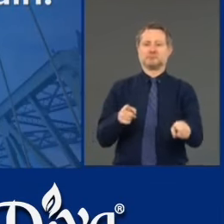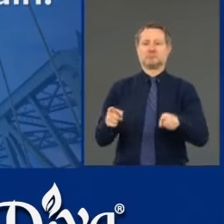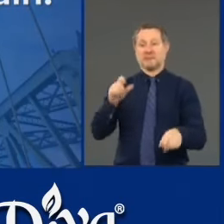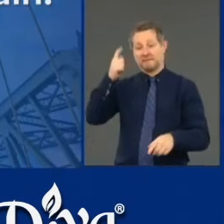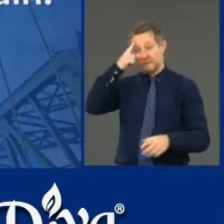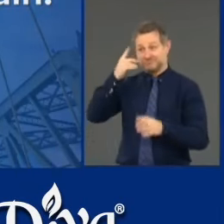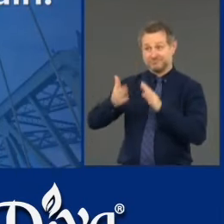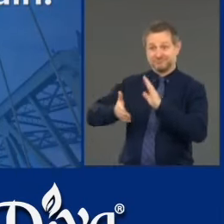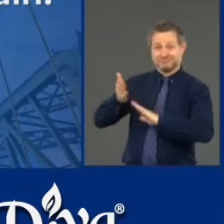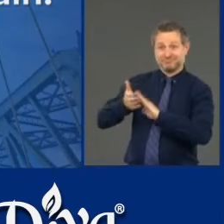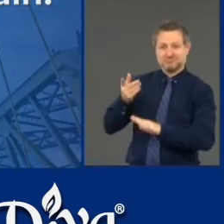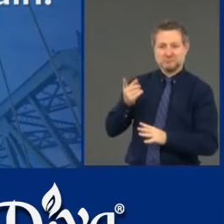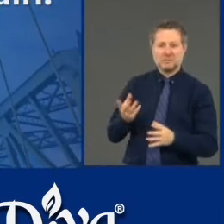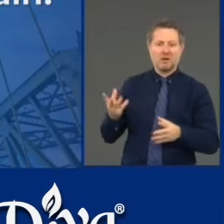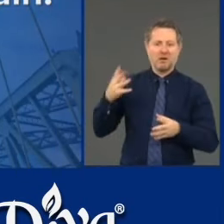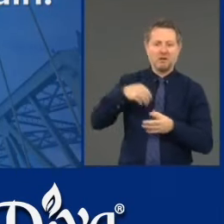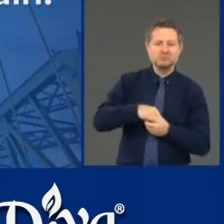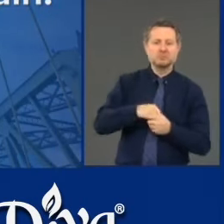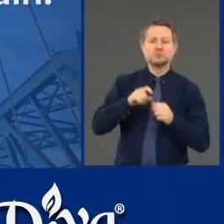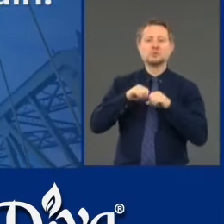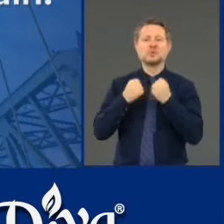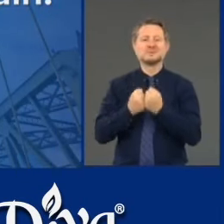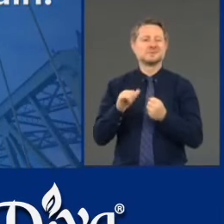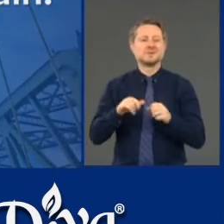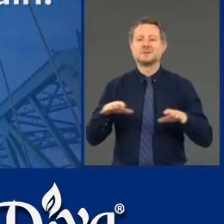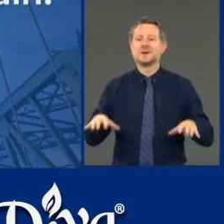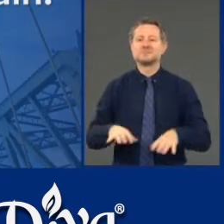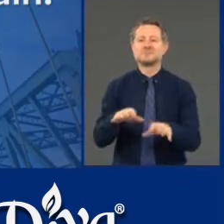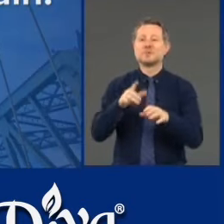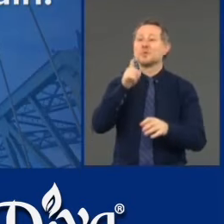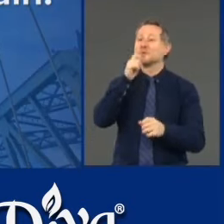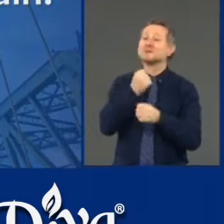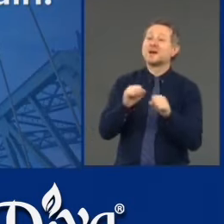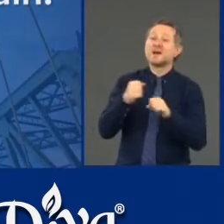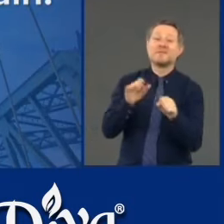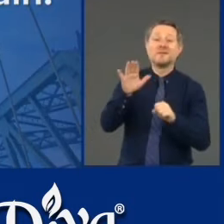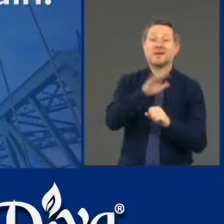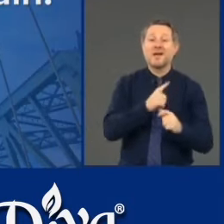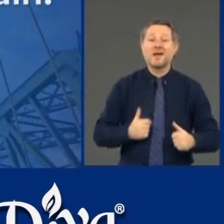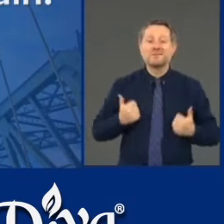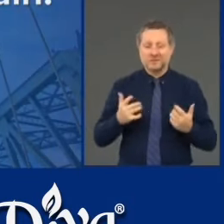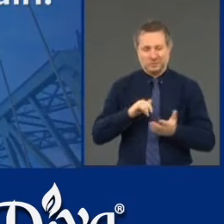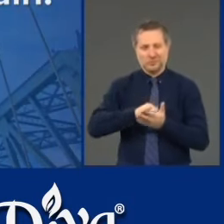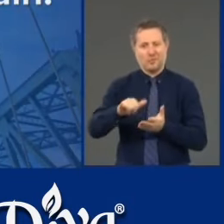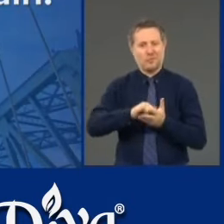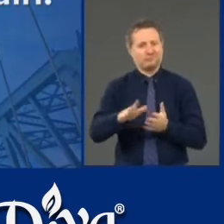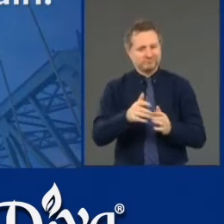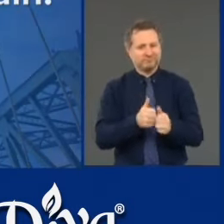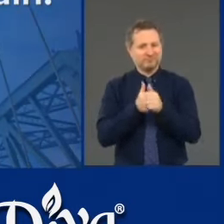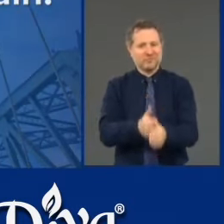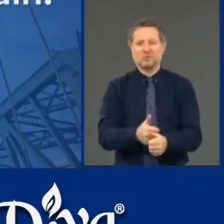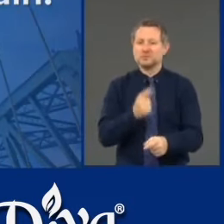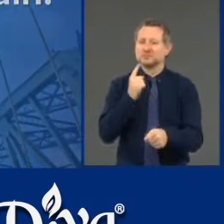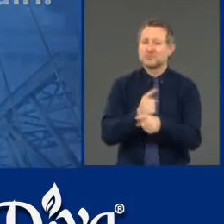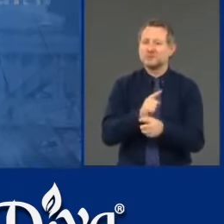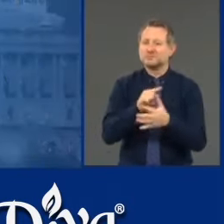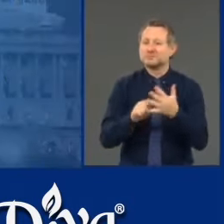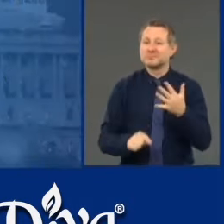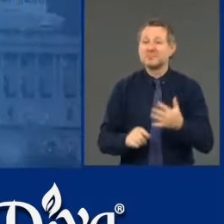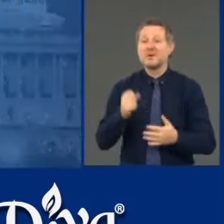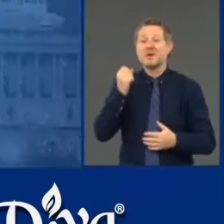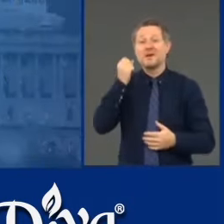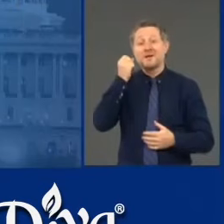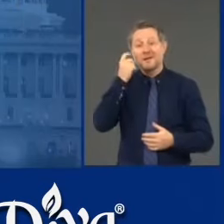saved lives in this are New Yorkers for doing the right thing. But government was part of that, right? It helps